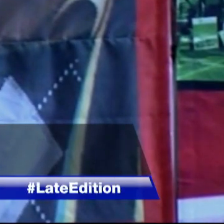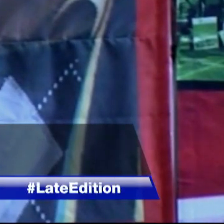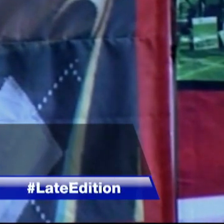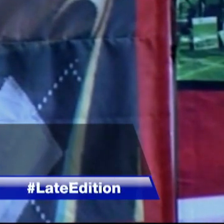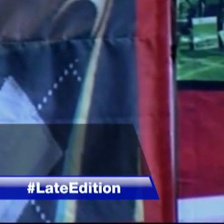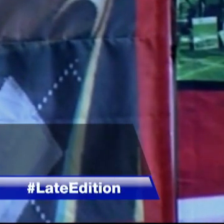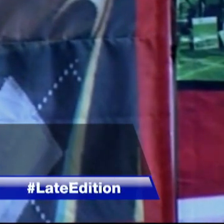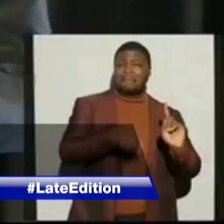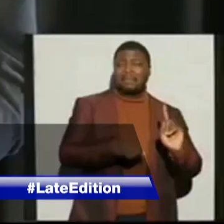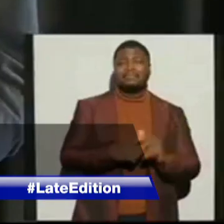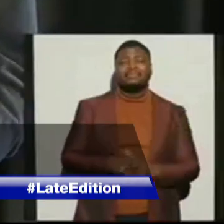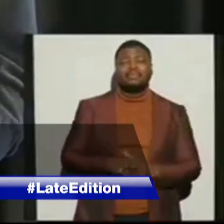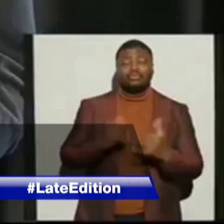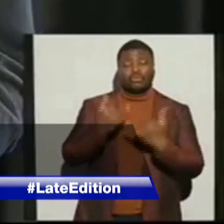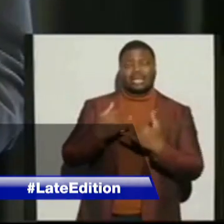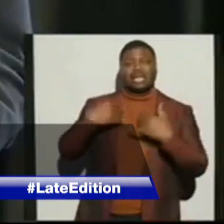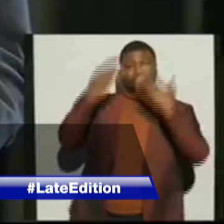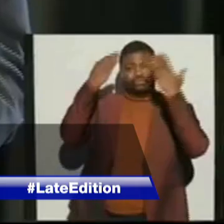country's democracy.